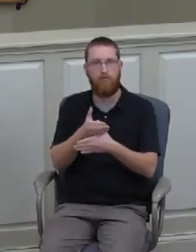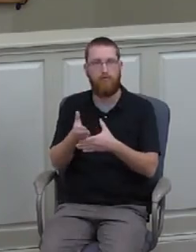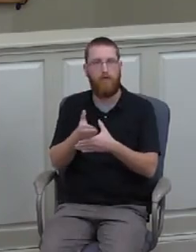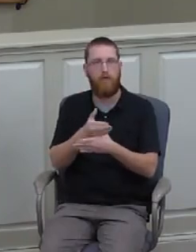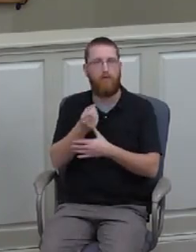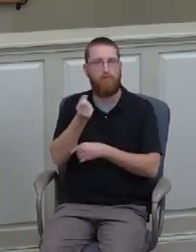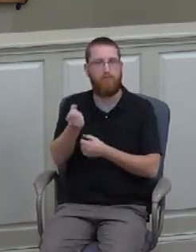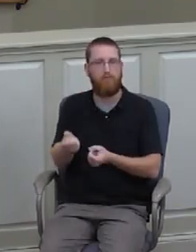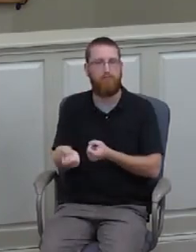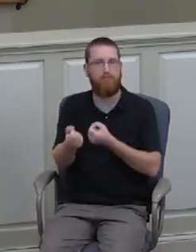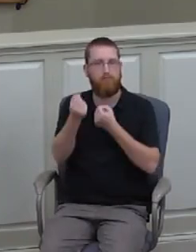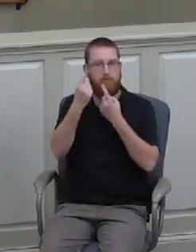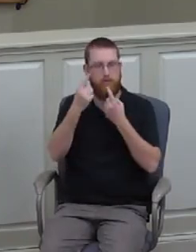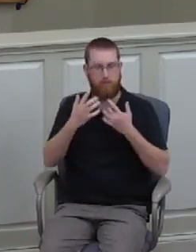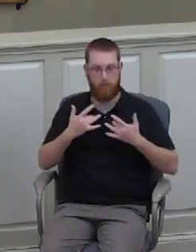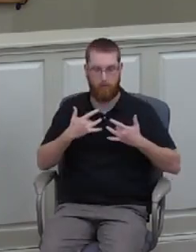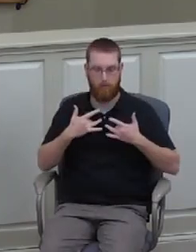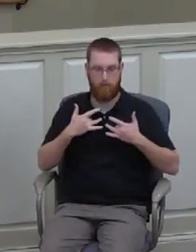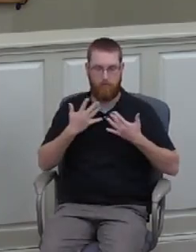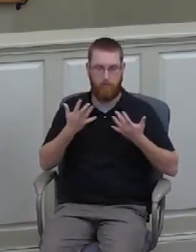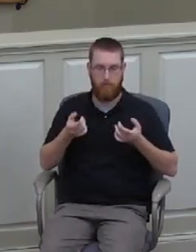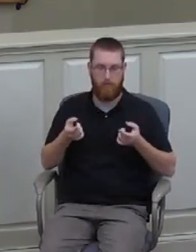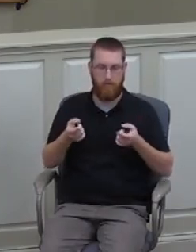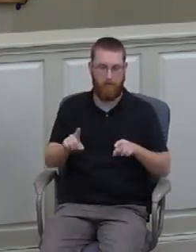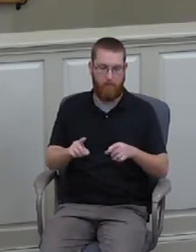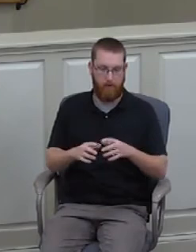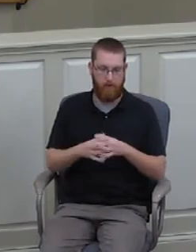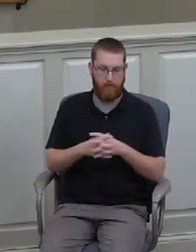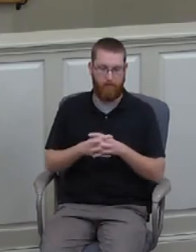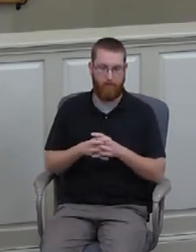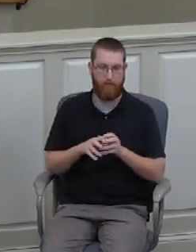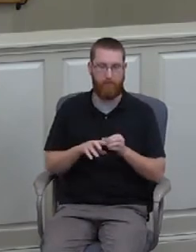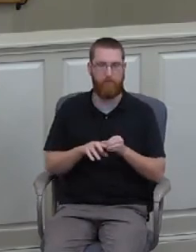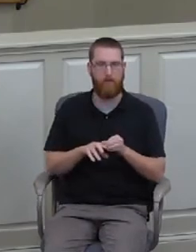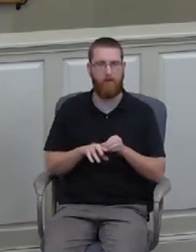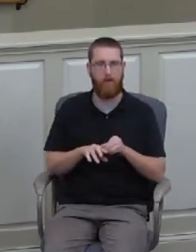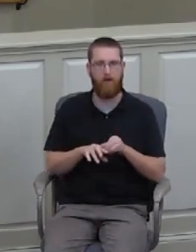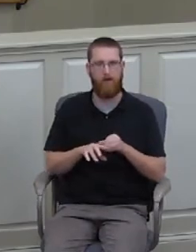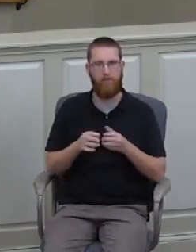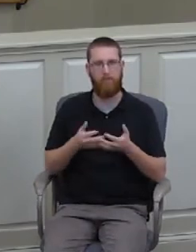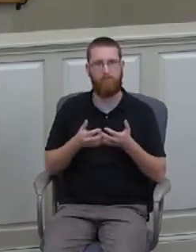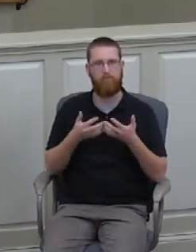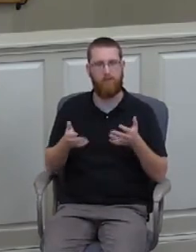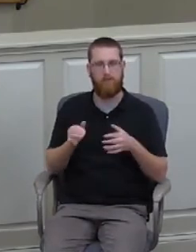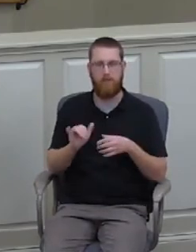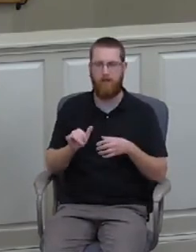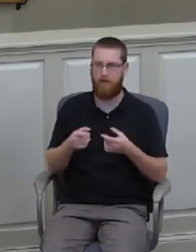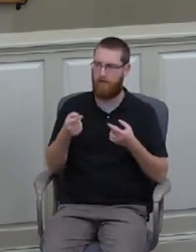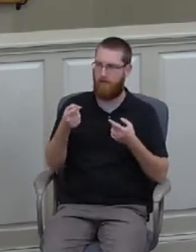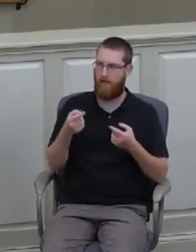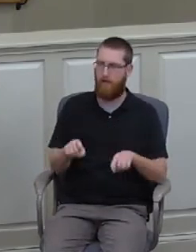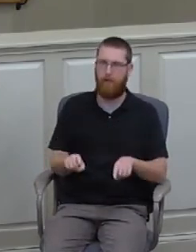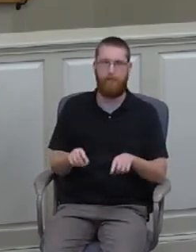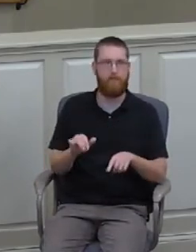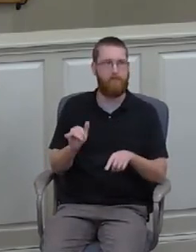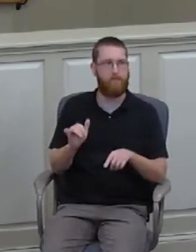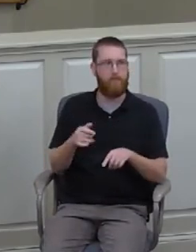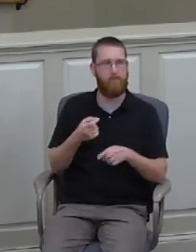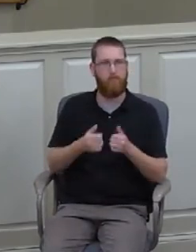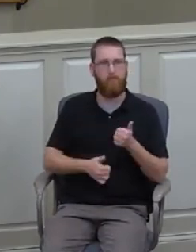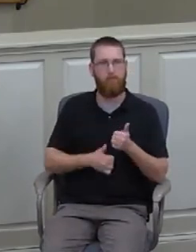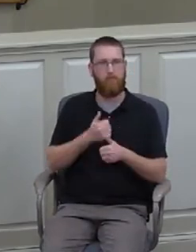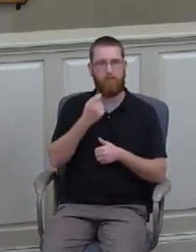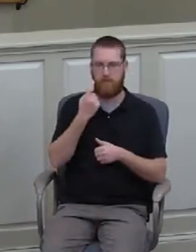understanding of what's being transmitted in the department on current time. Much like what happens, let's use the most